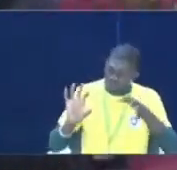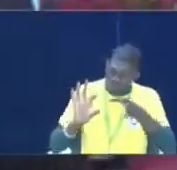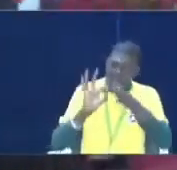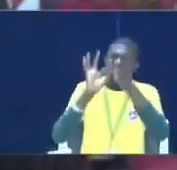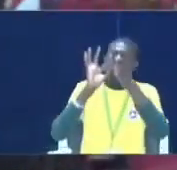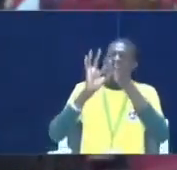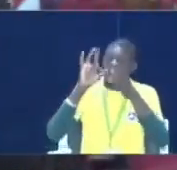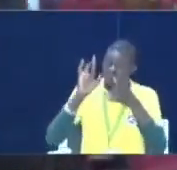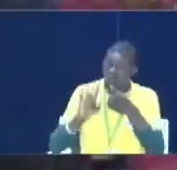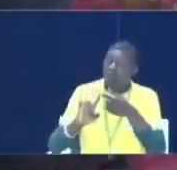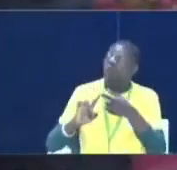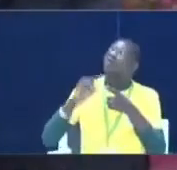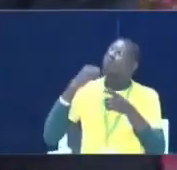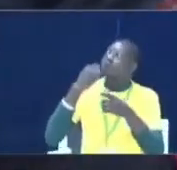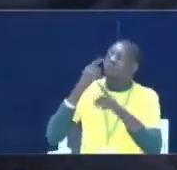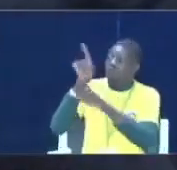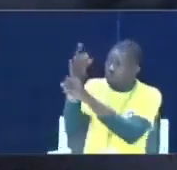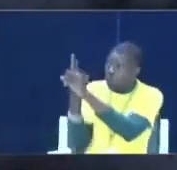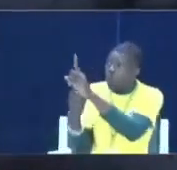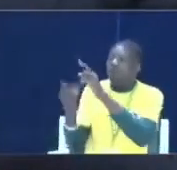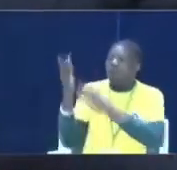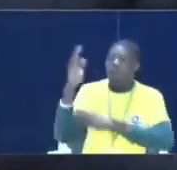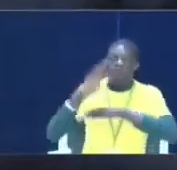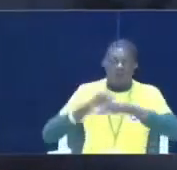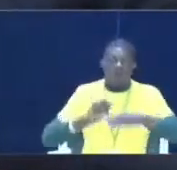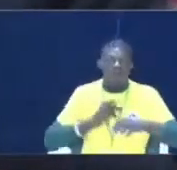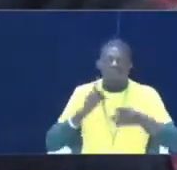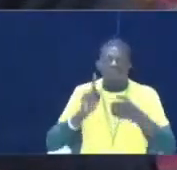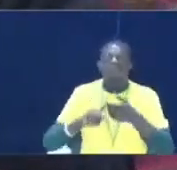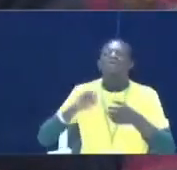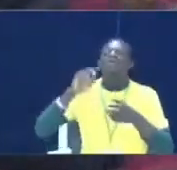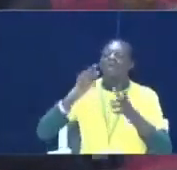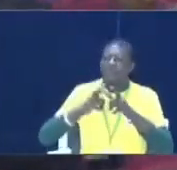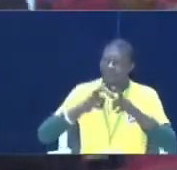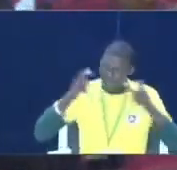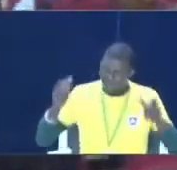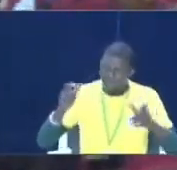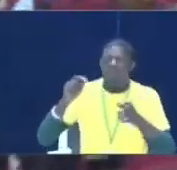called us to enlarge. Connect by relationship.